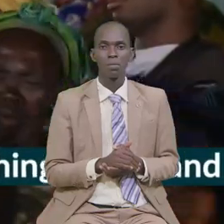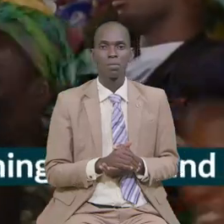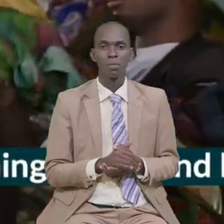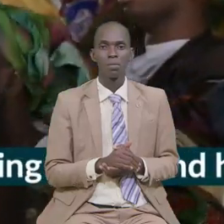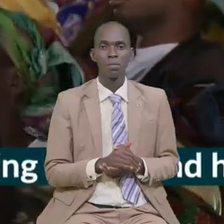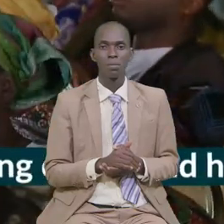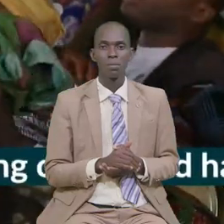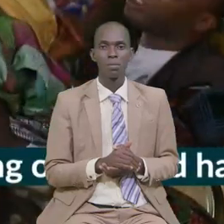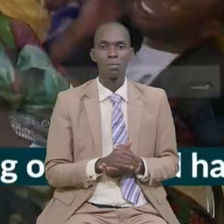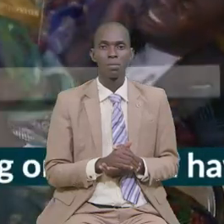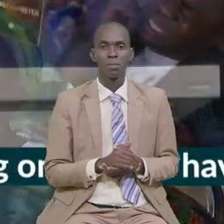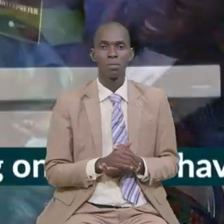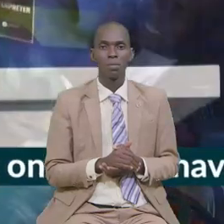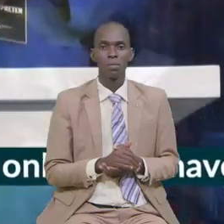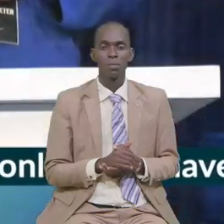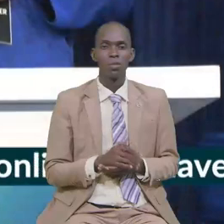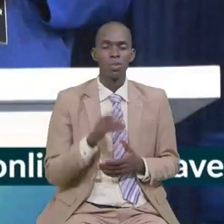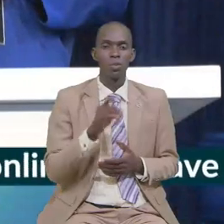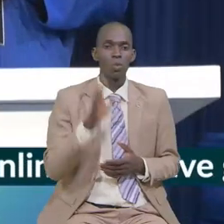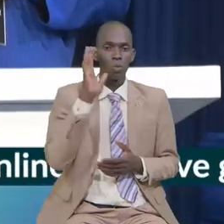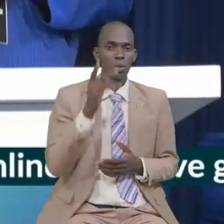You will see the link